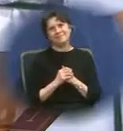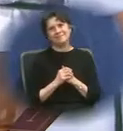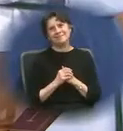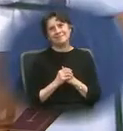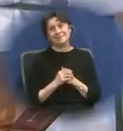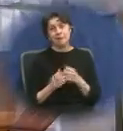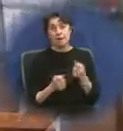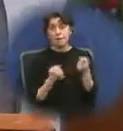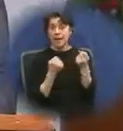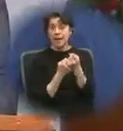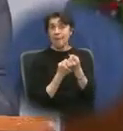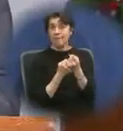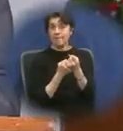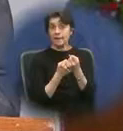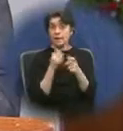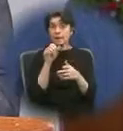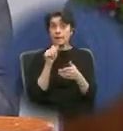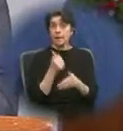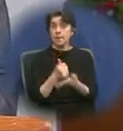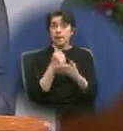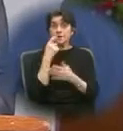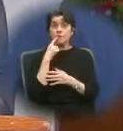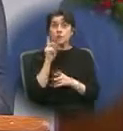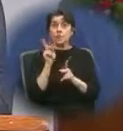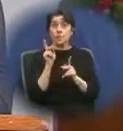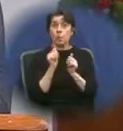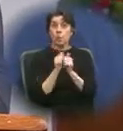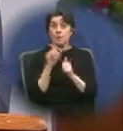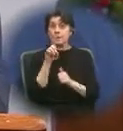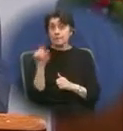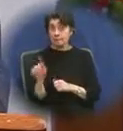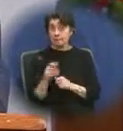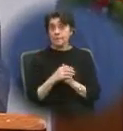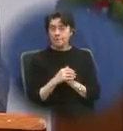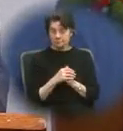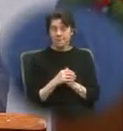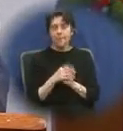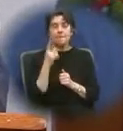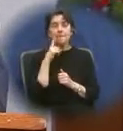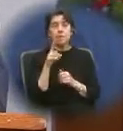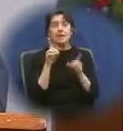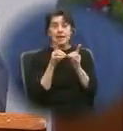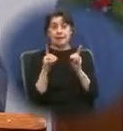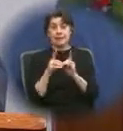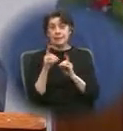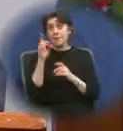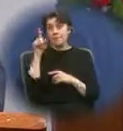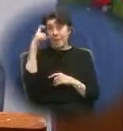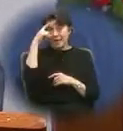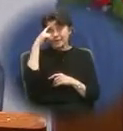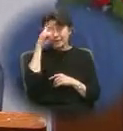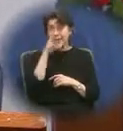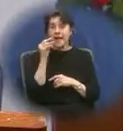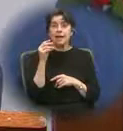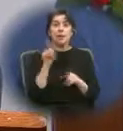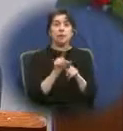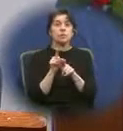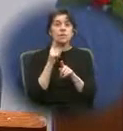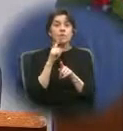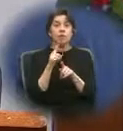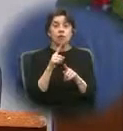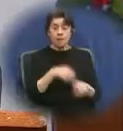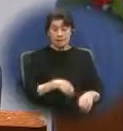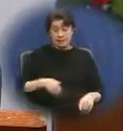On behalf of the Apostolate for Persons with Disabilities of the Diocese of Madison and Monsignor Larry Bakke,